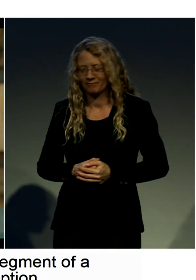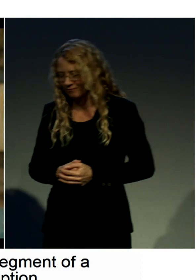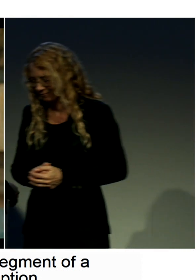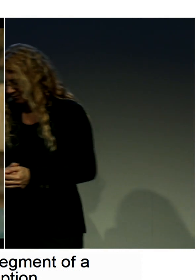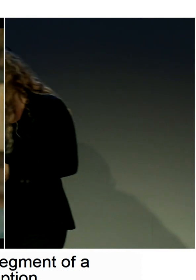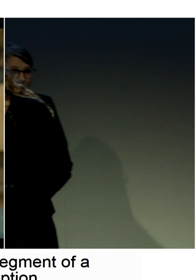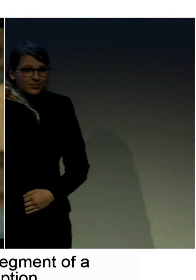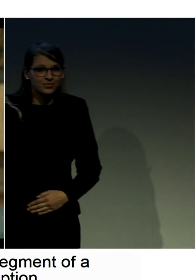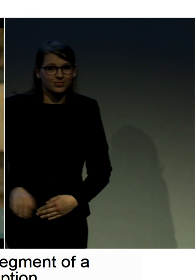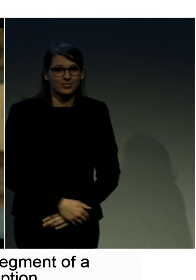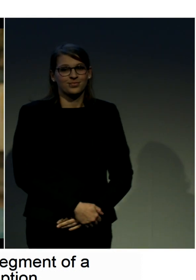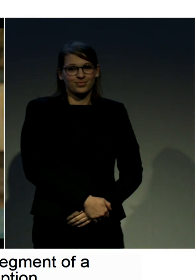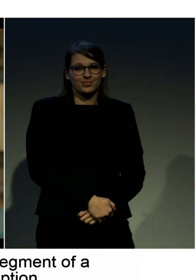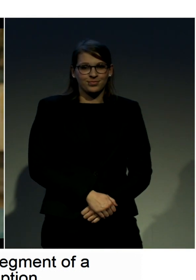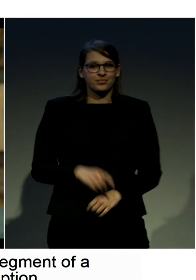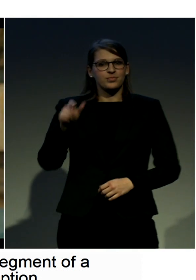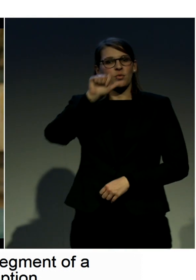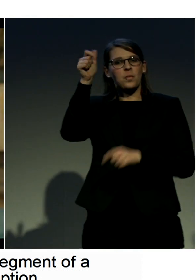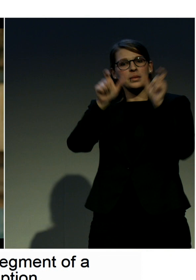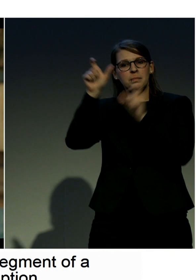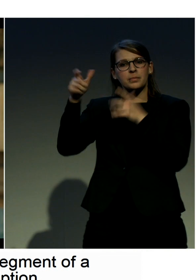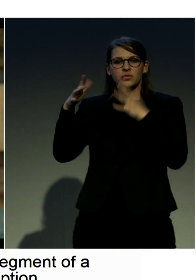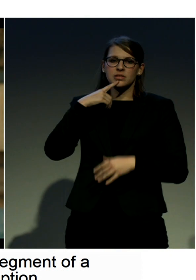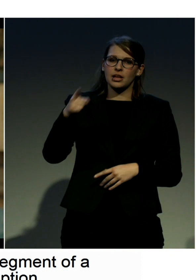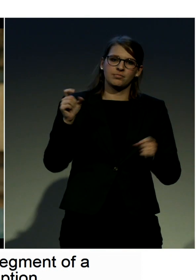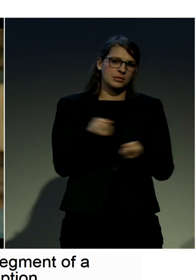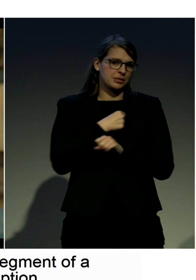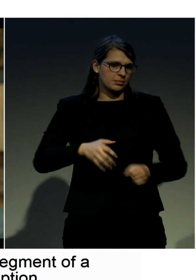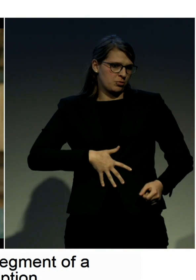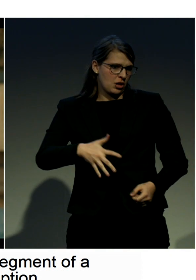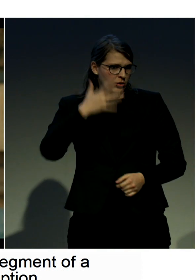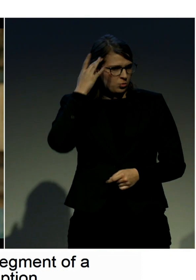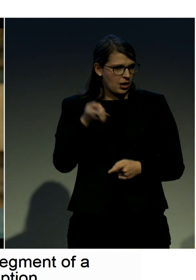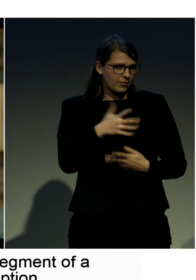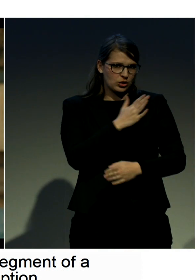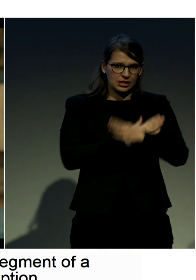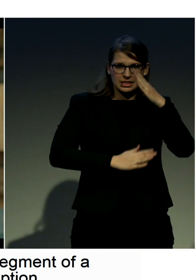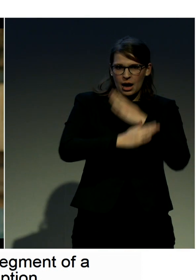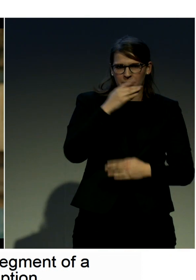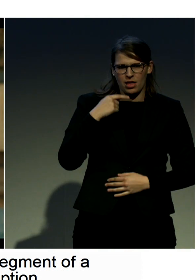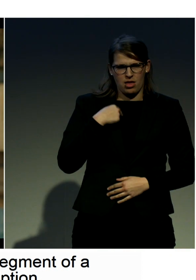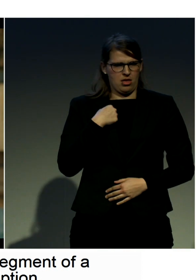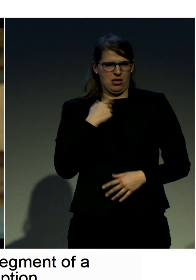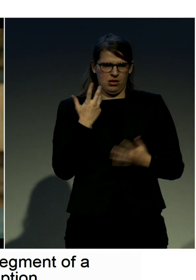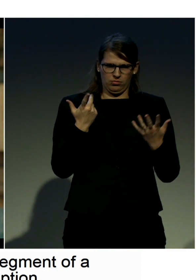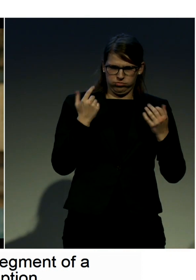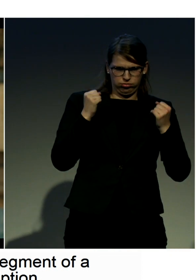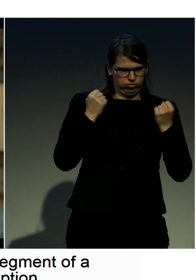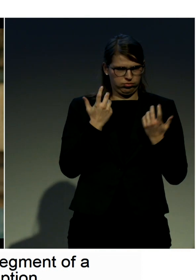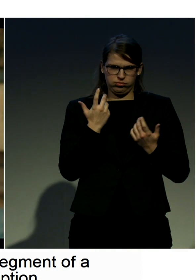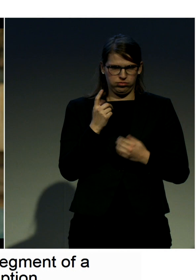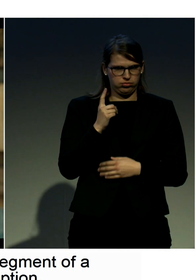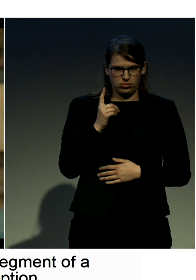he started being aggressive from there. I had a baby in